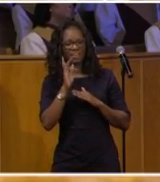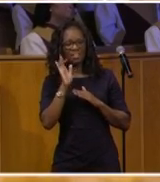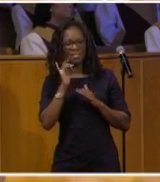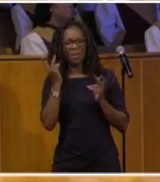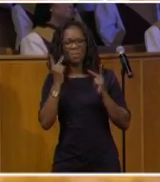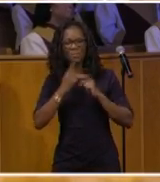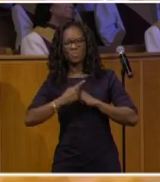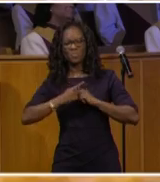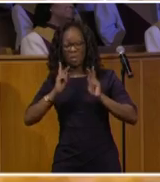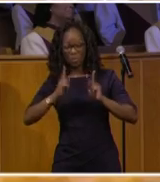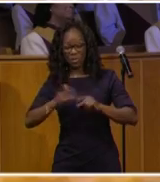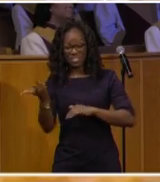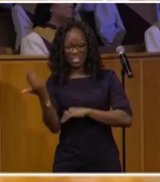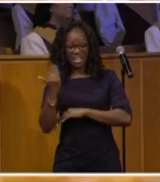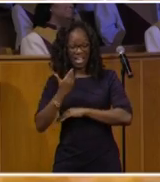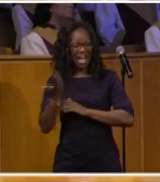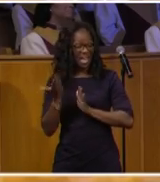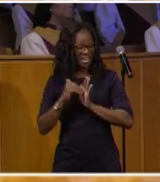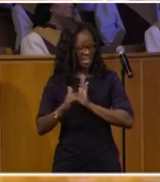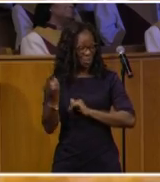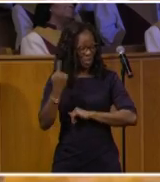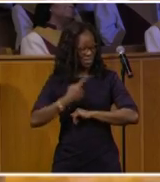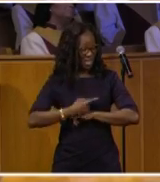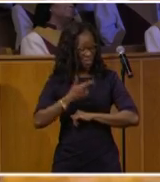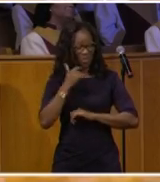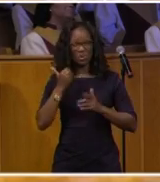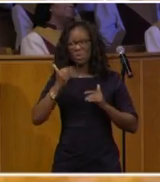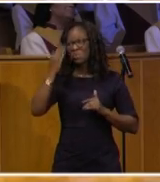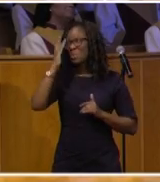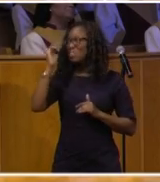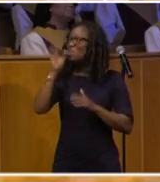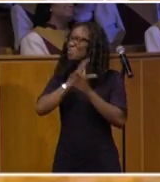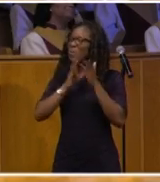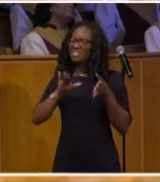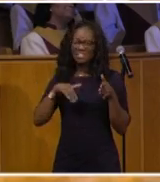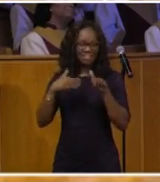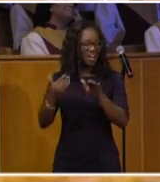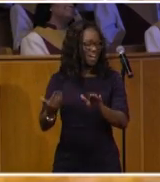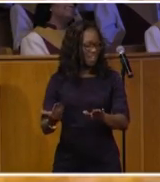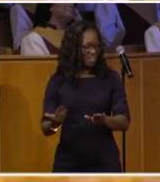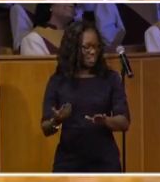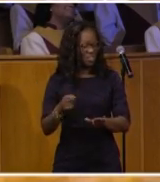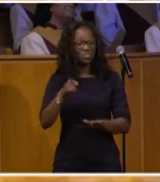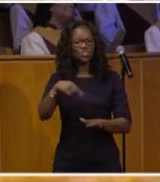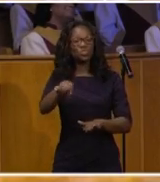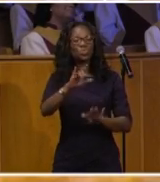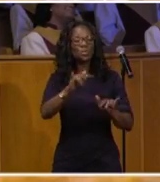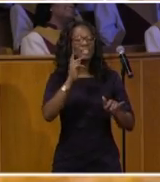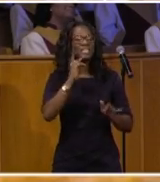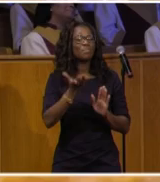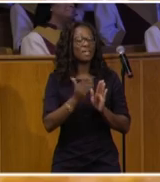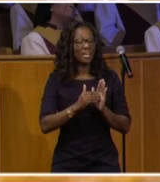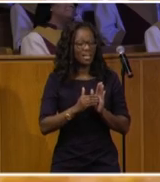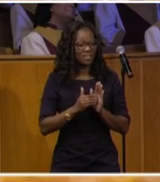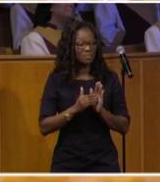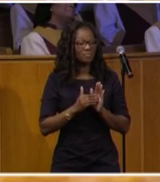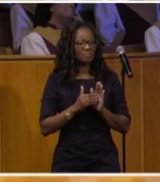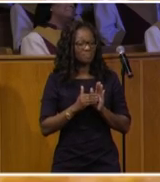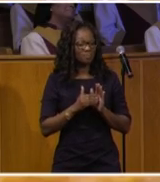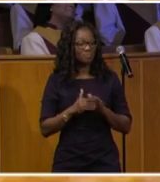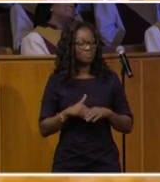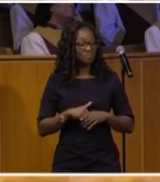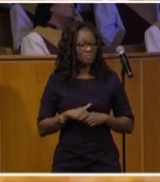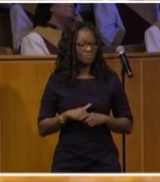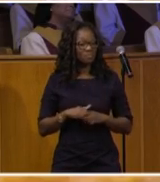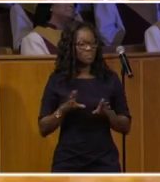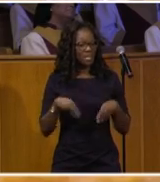again. Because you know that Christ died so that you could see him again and